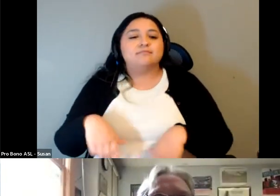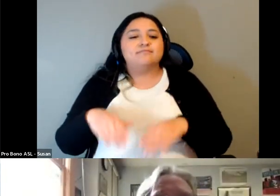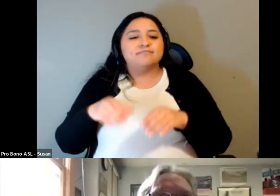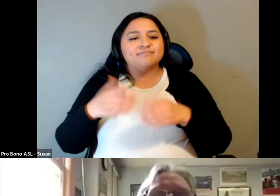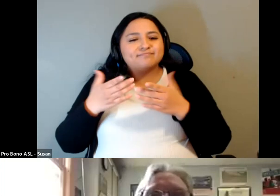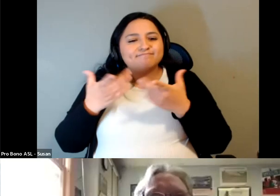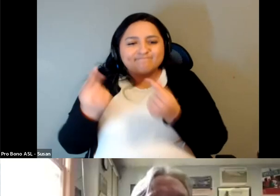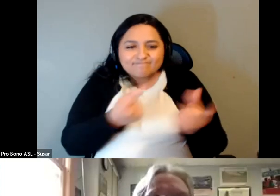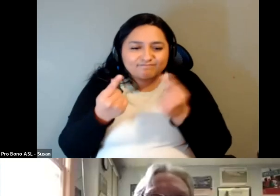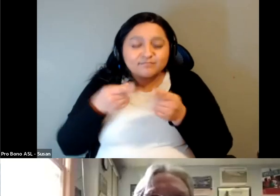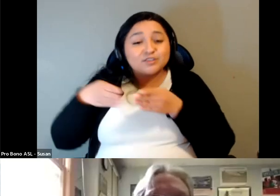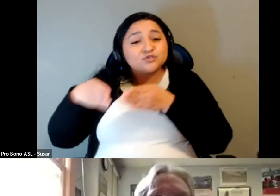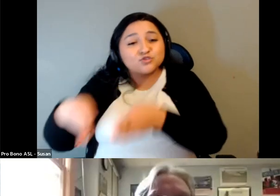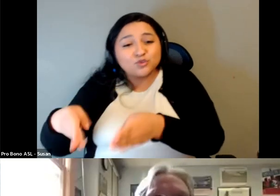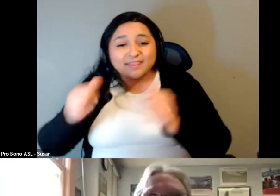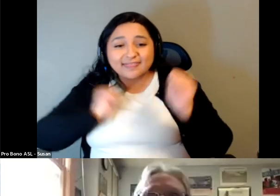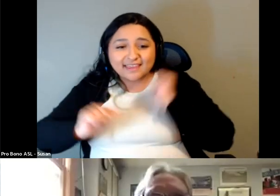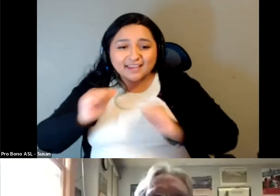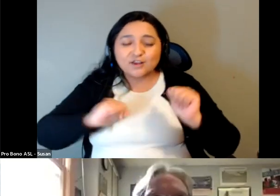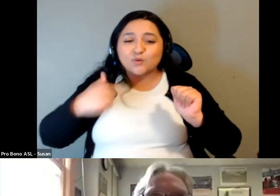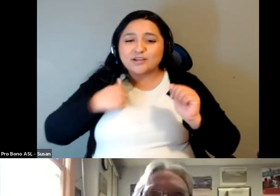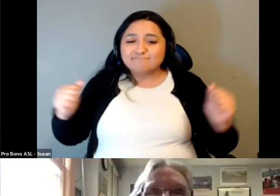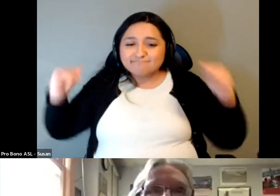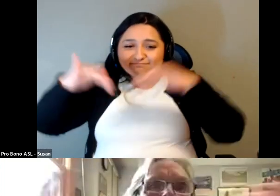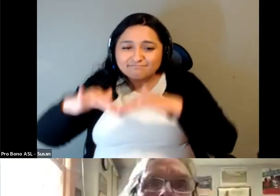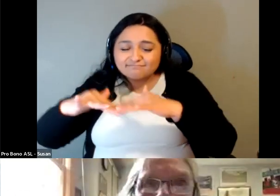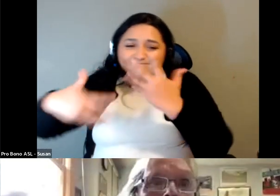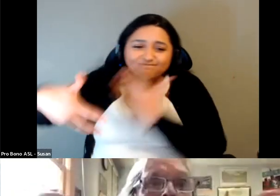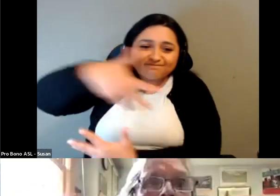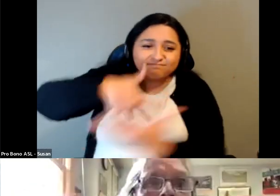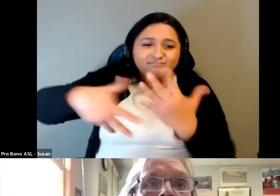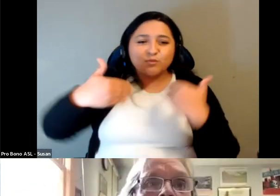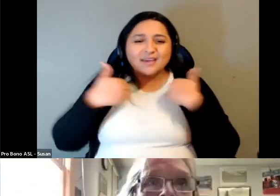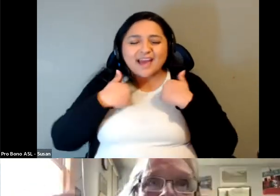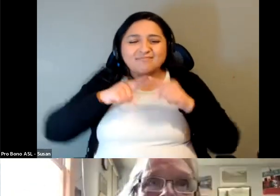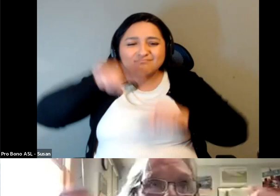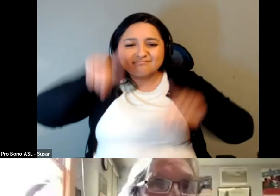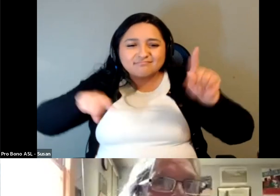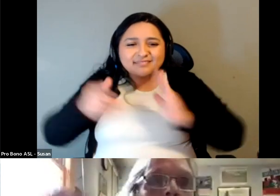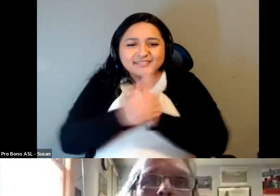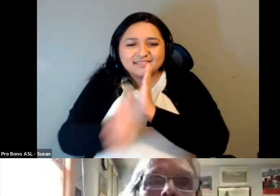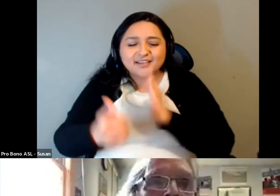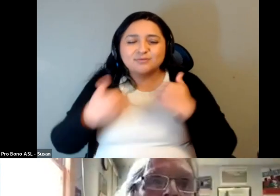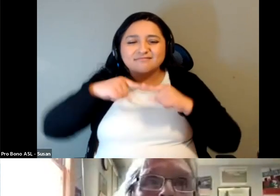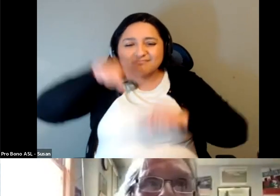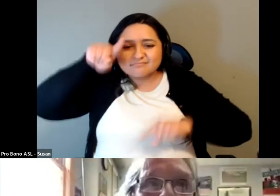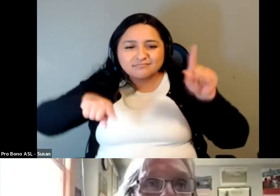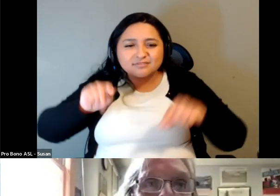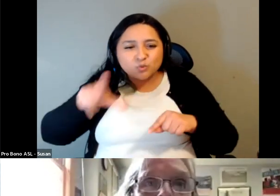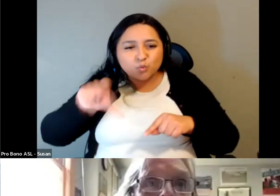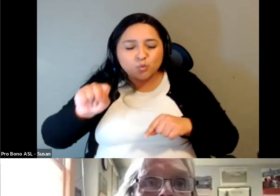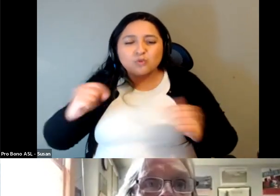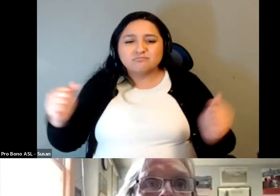actually bring out all of our different skill sets and all of our different tools that we have access to when we come together